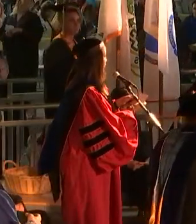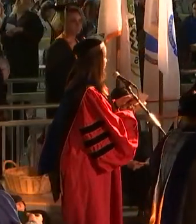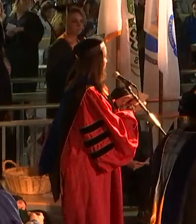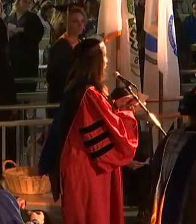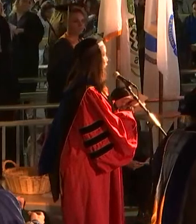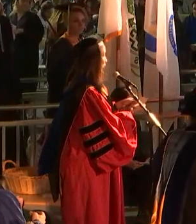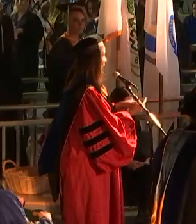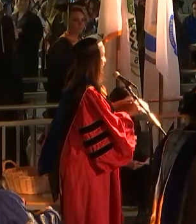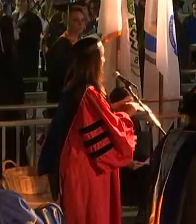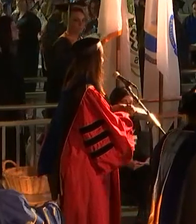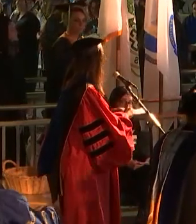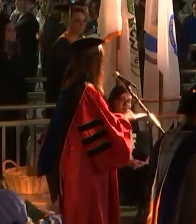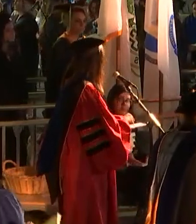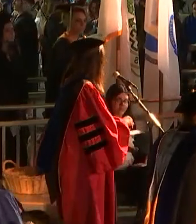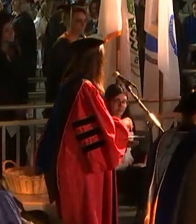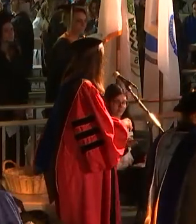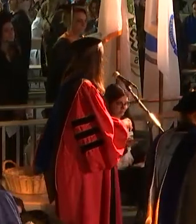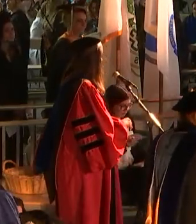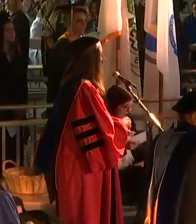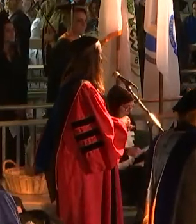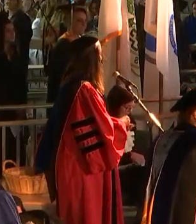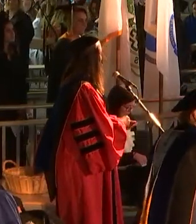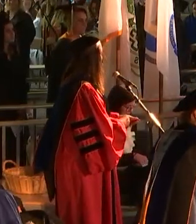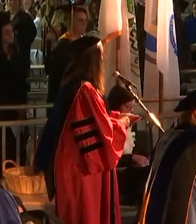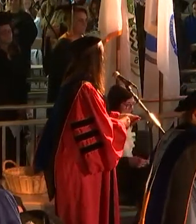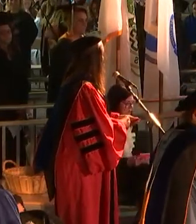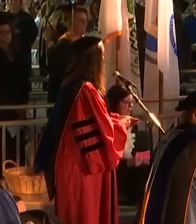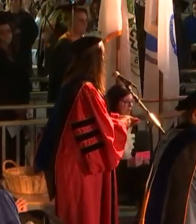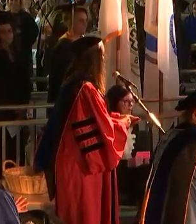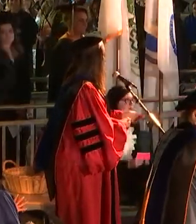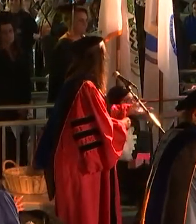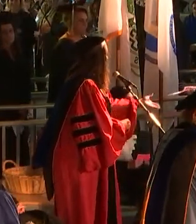Catherine Pizarro, cum laude.